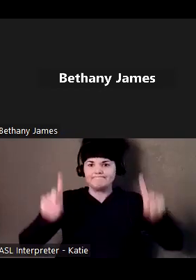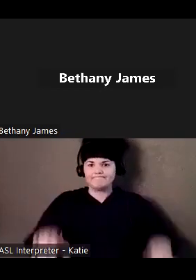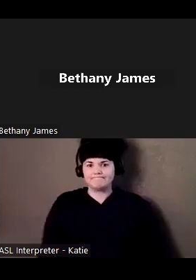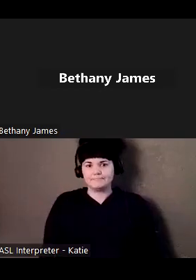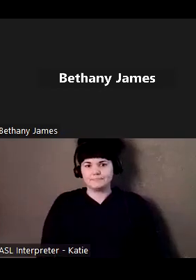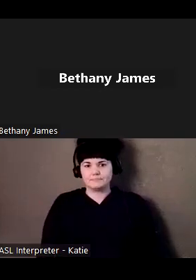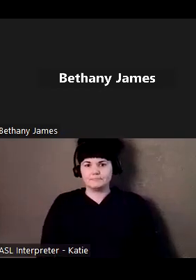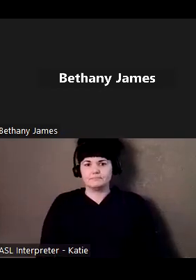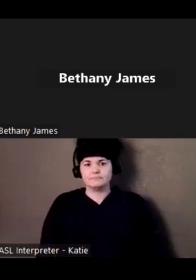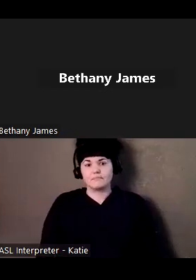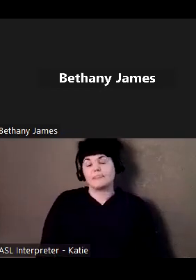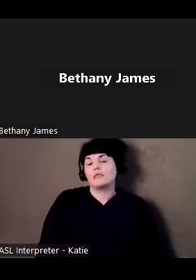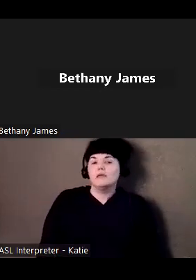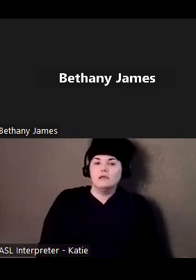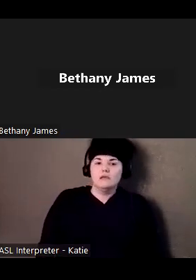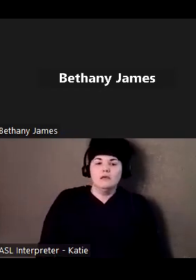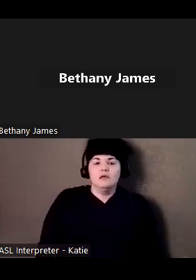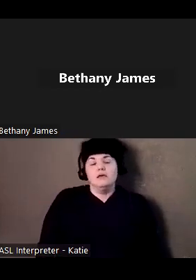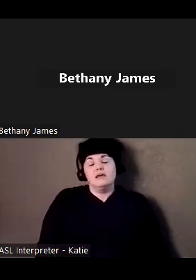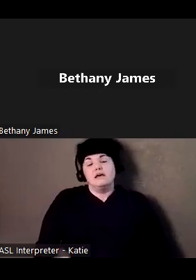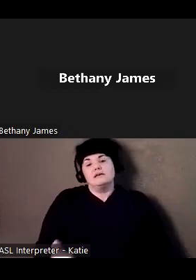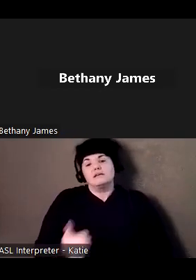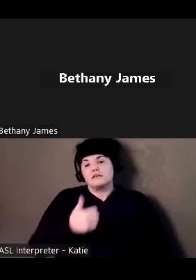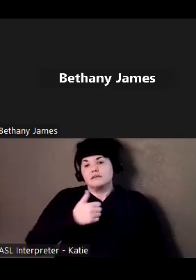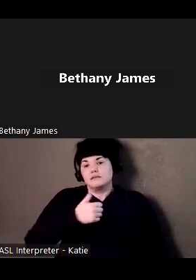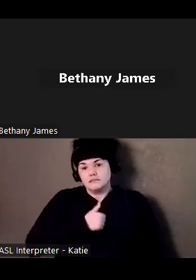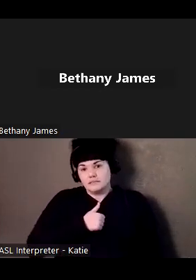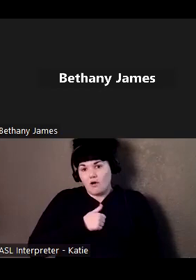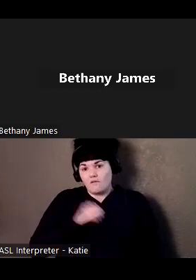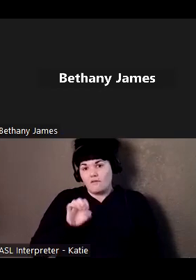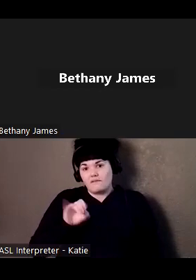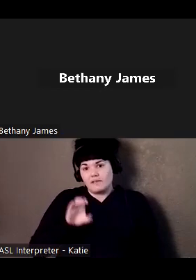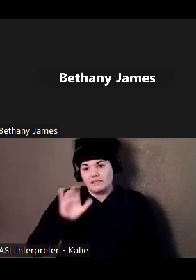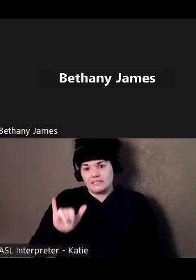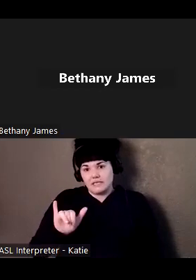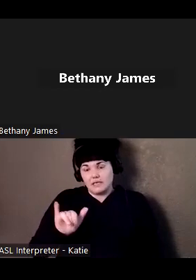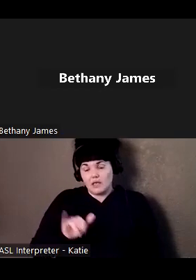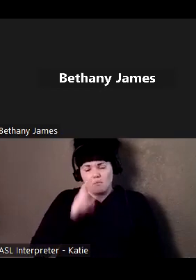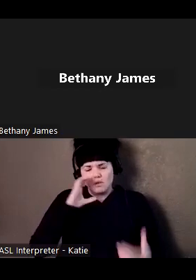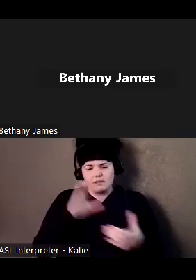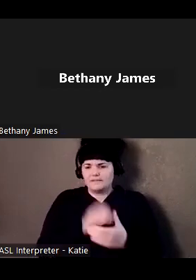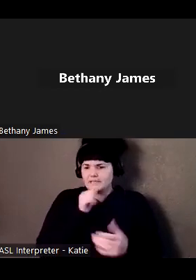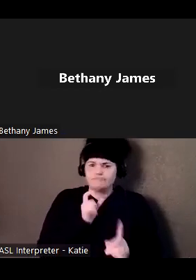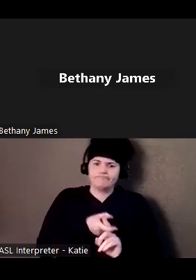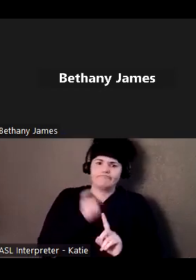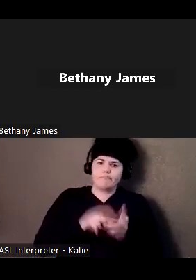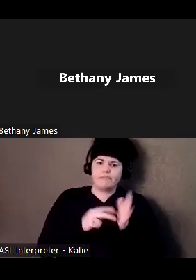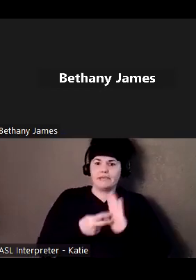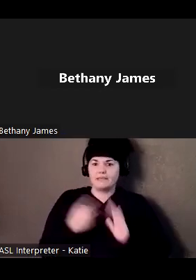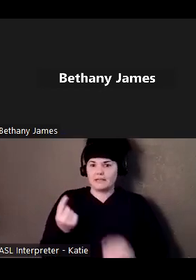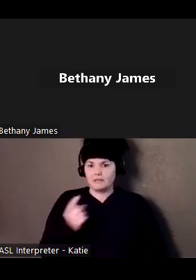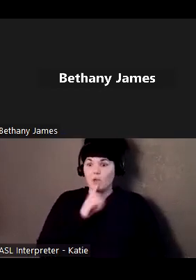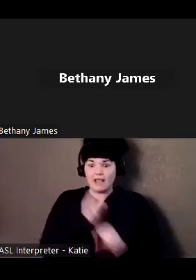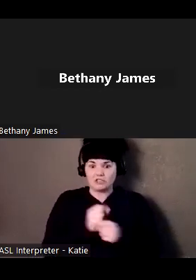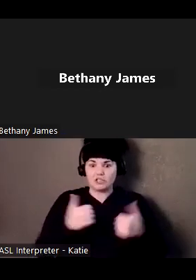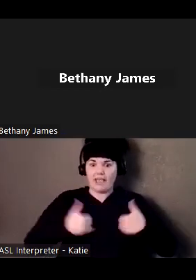Now, self-efficacy beliefs don't necessarily automatically mean that one actually possesses those